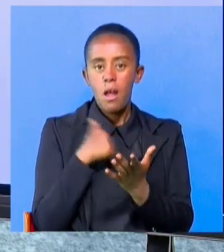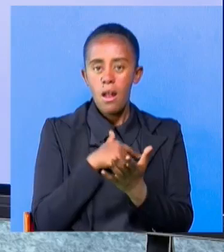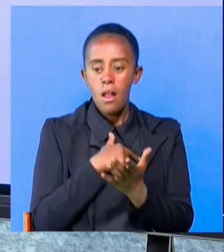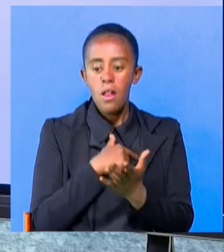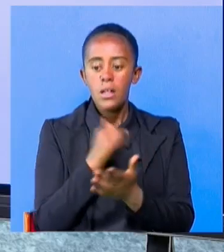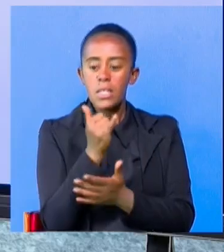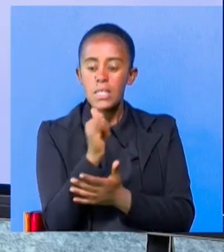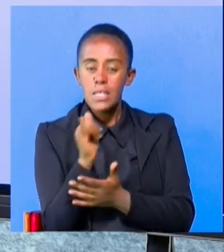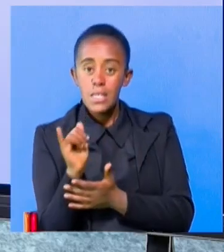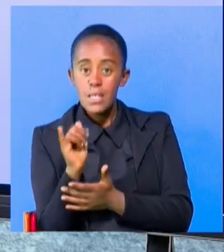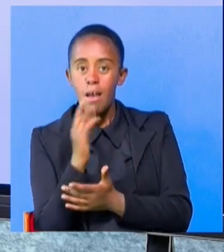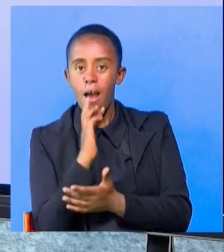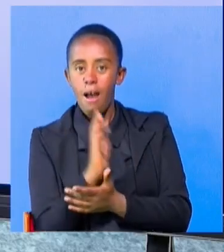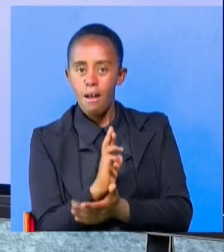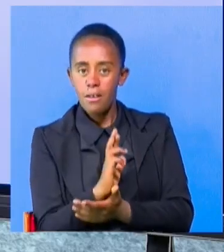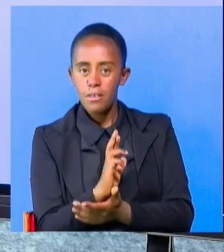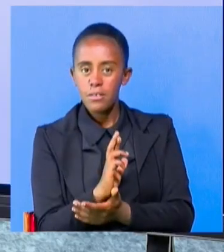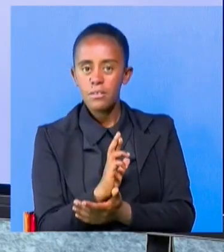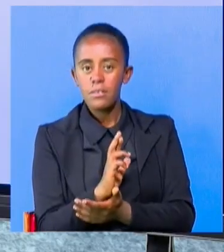they are,